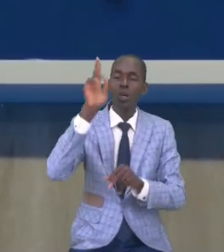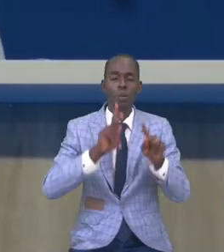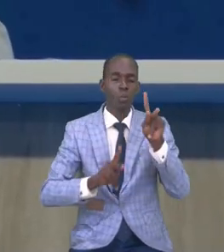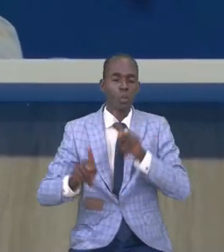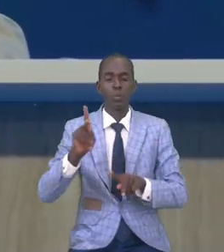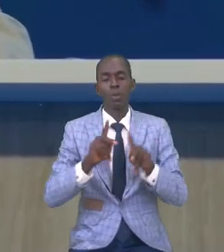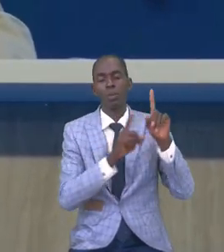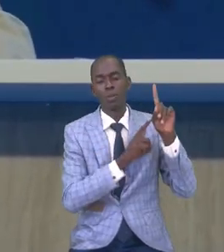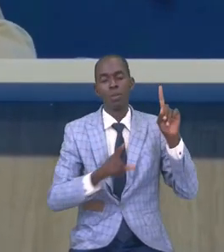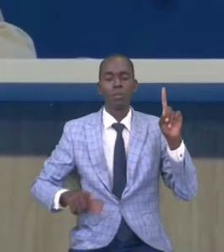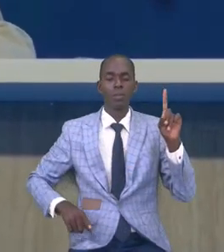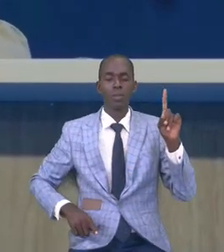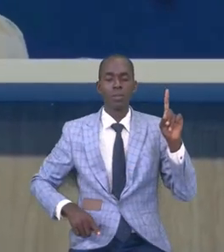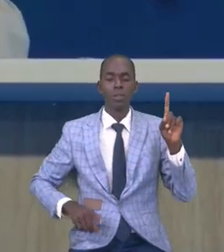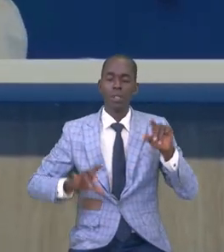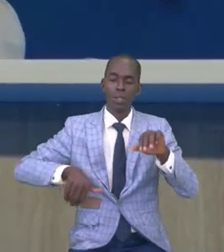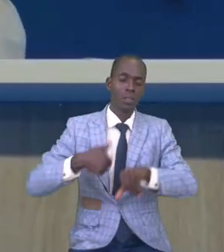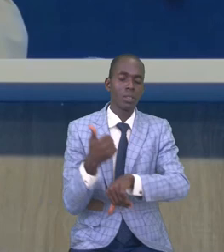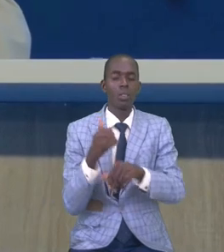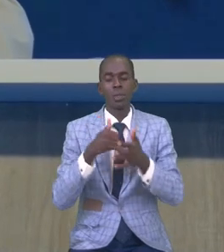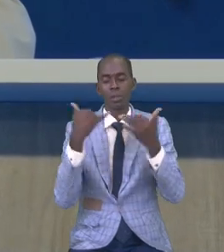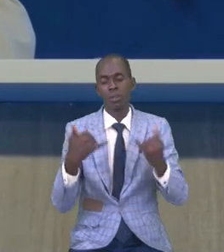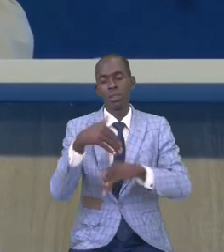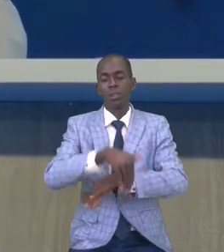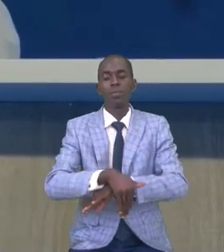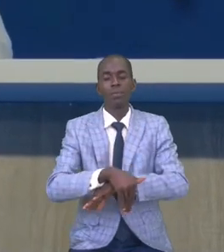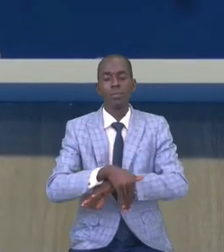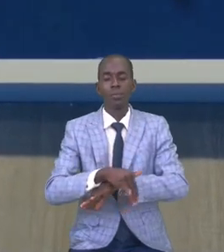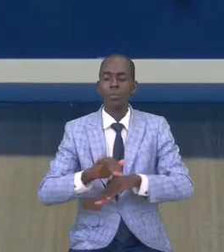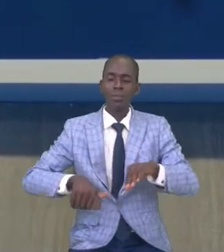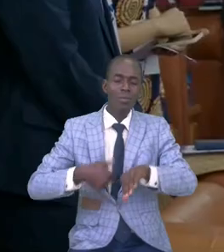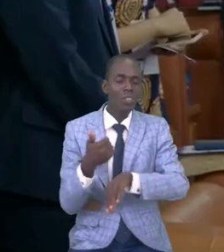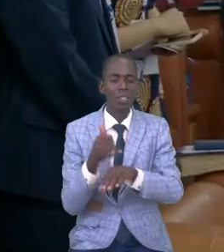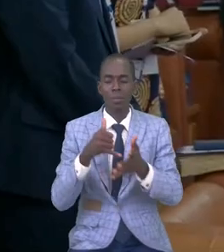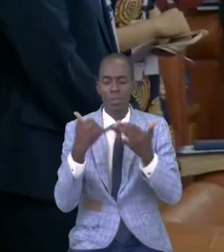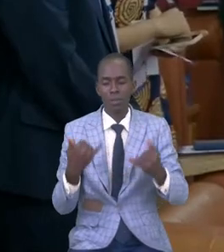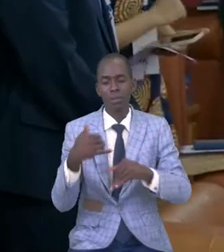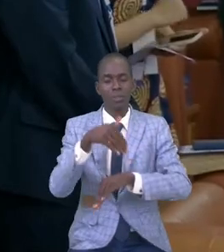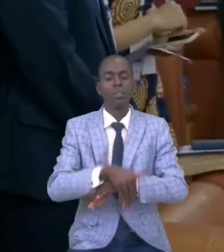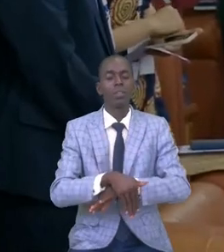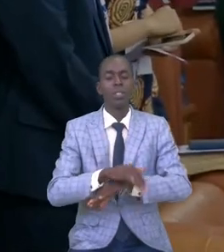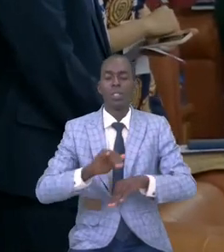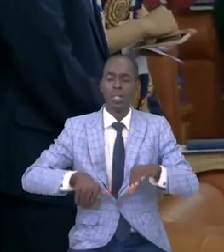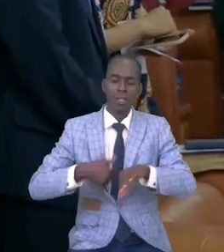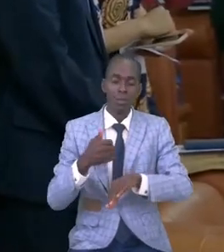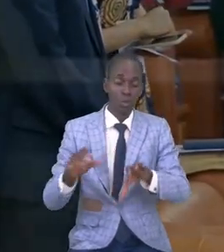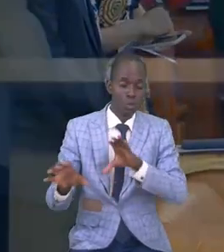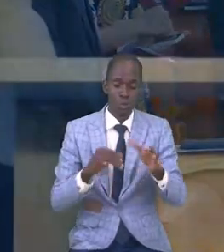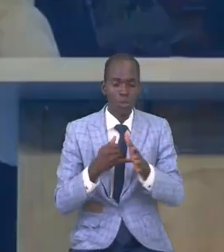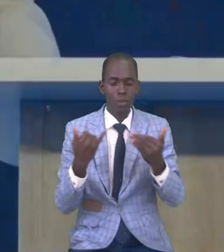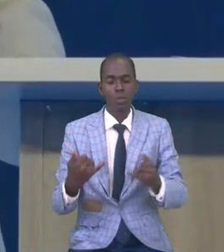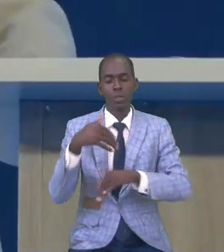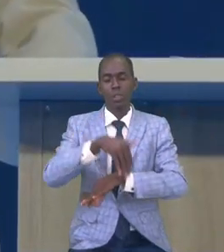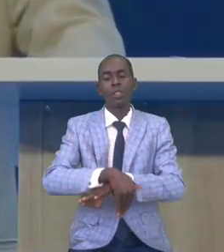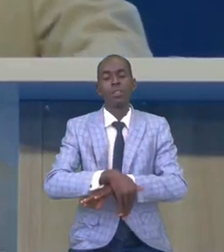Lord, affirm it tonight. Amen. Confirm it tonight. Amen. Perform it tonight.